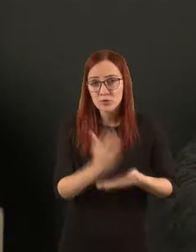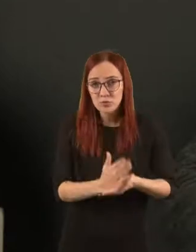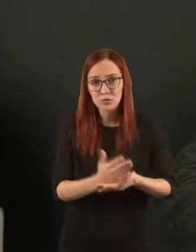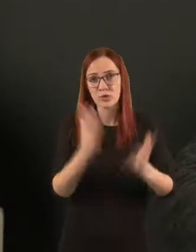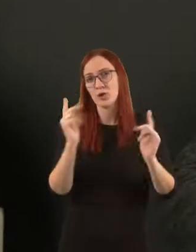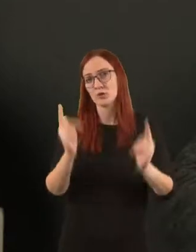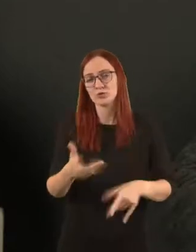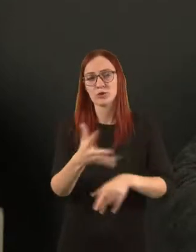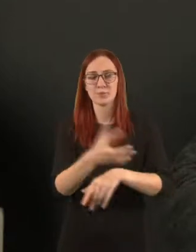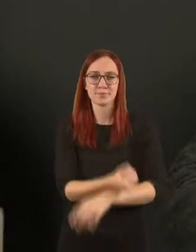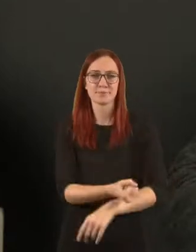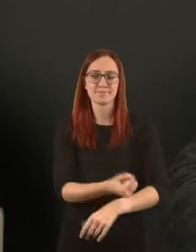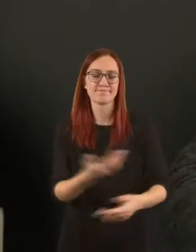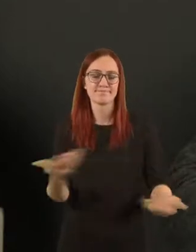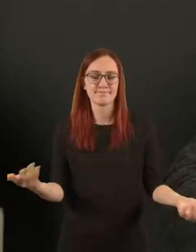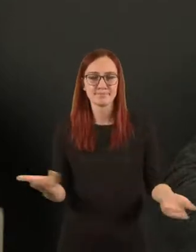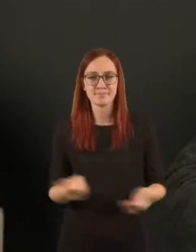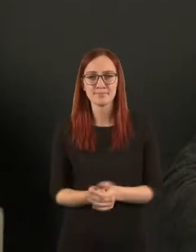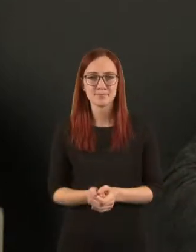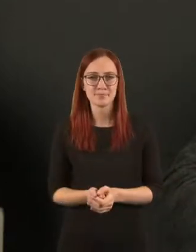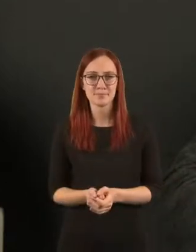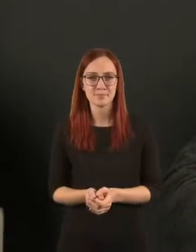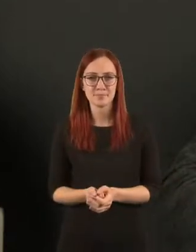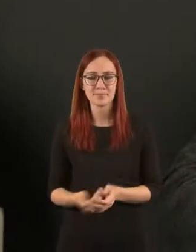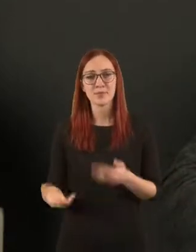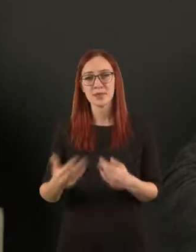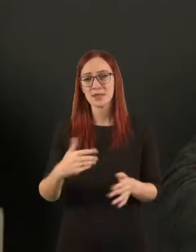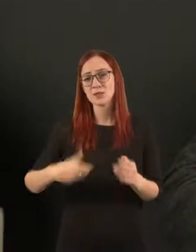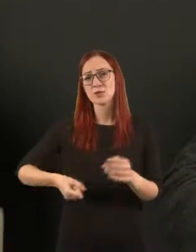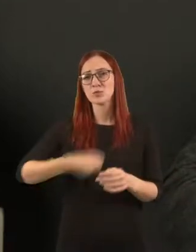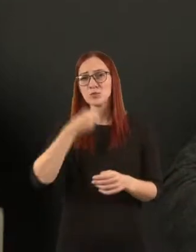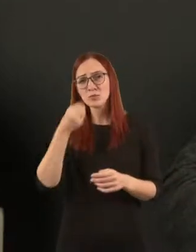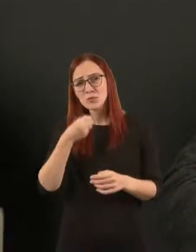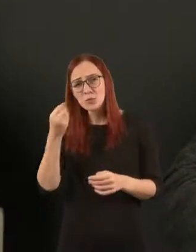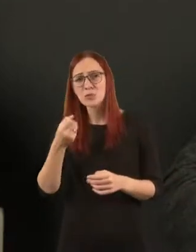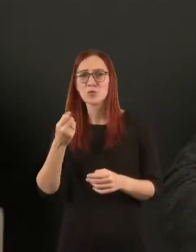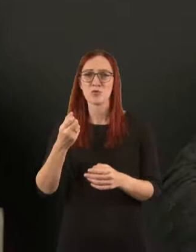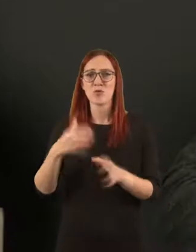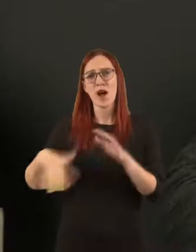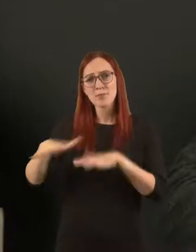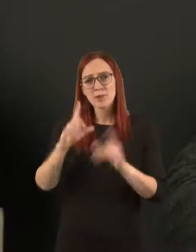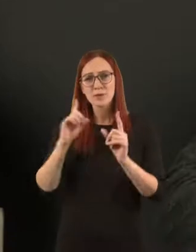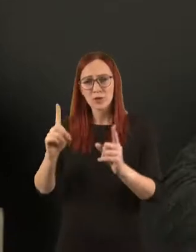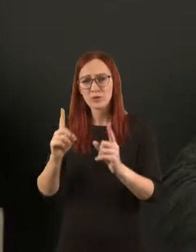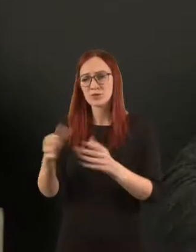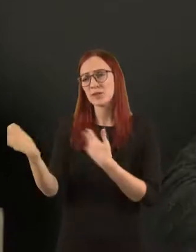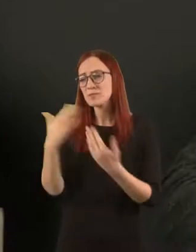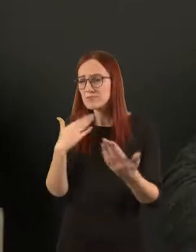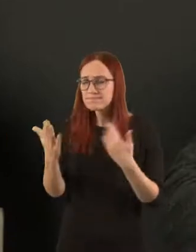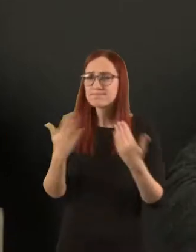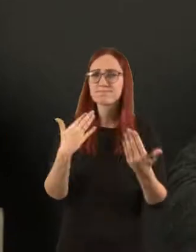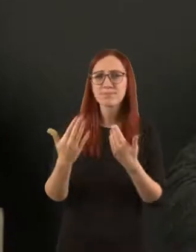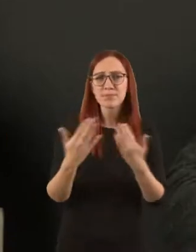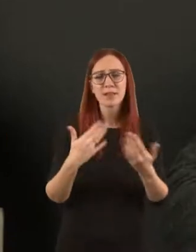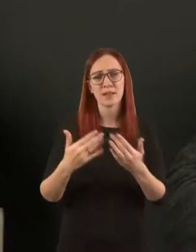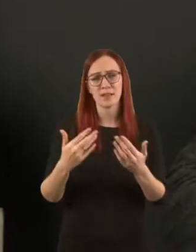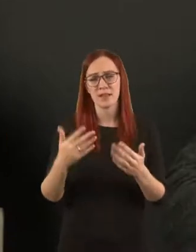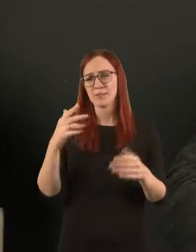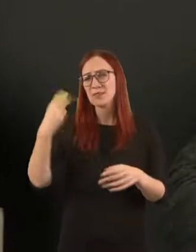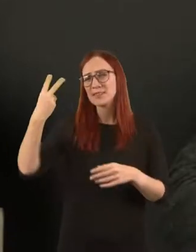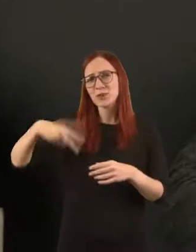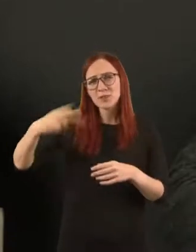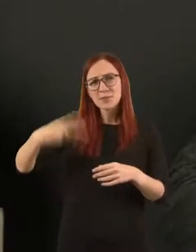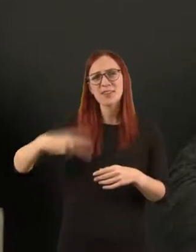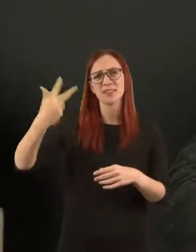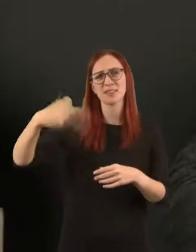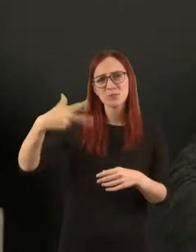failures. We failed to achieve the goals, and we can't waste